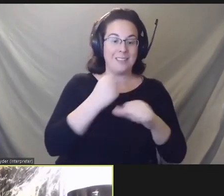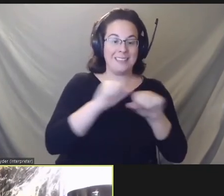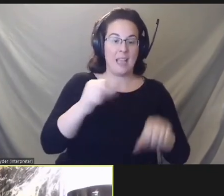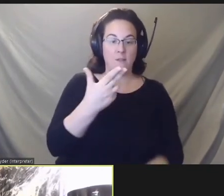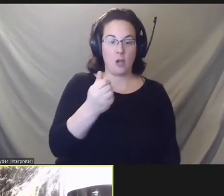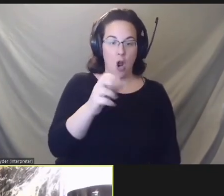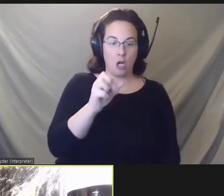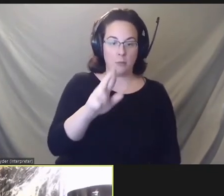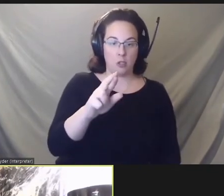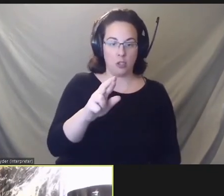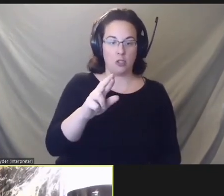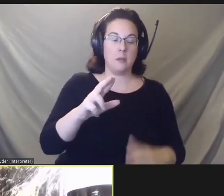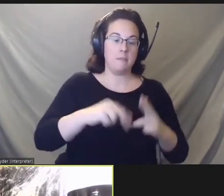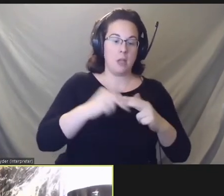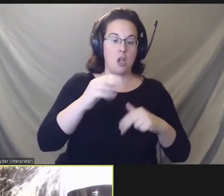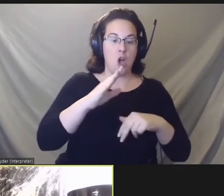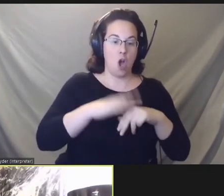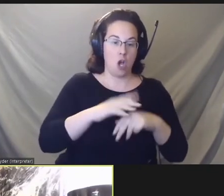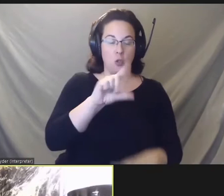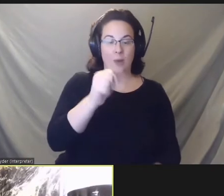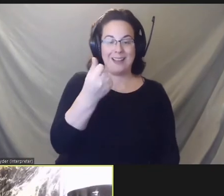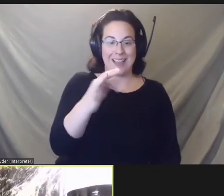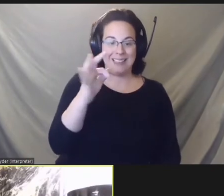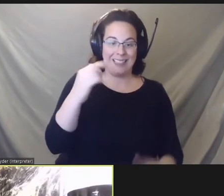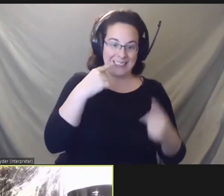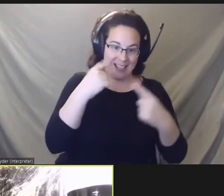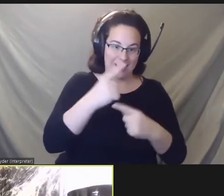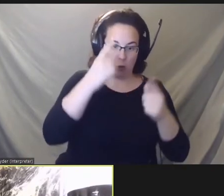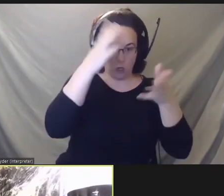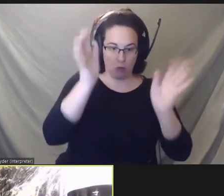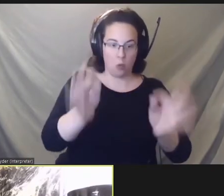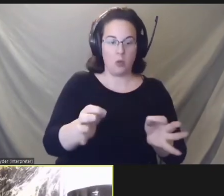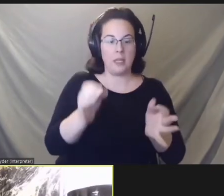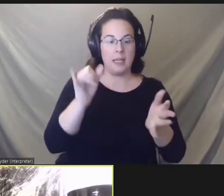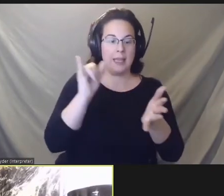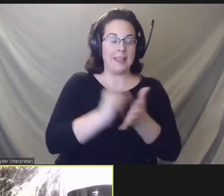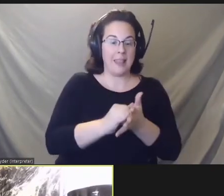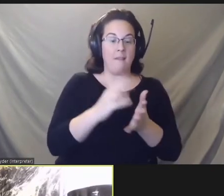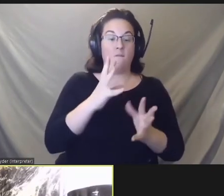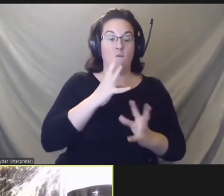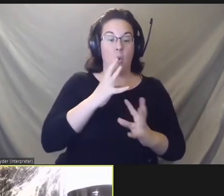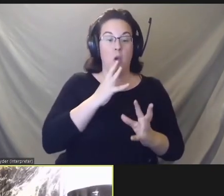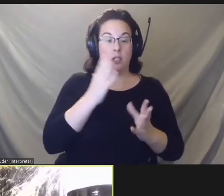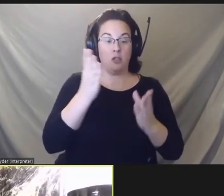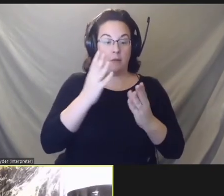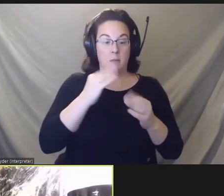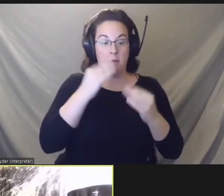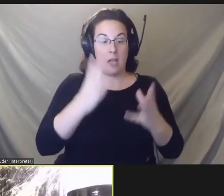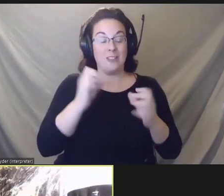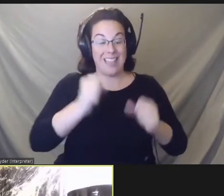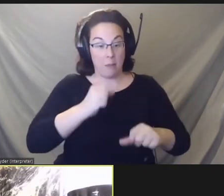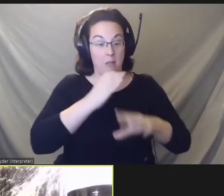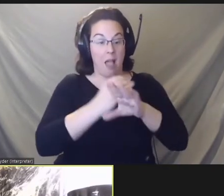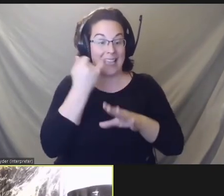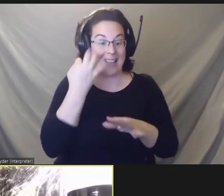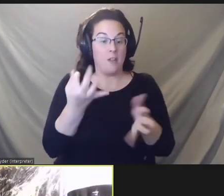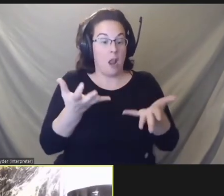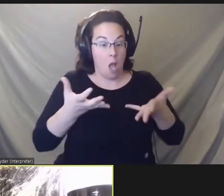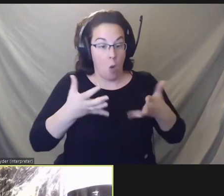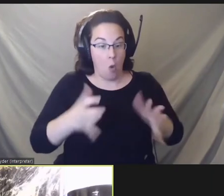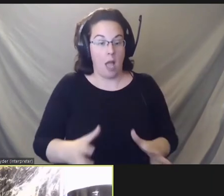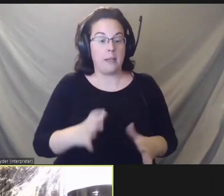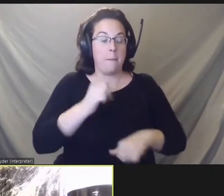builds on the 2019 declaratory ruling, which made clear that voice service providers may block calls believed to be unwanted based on